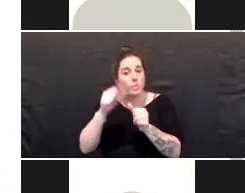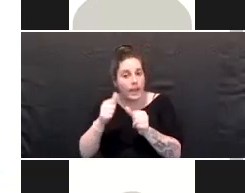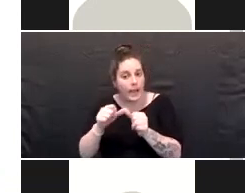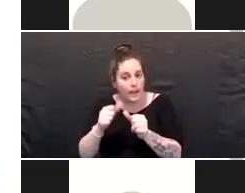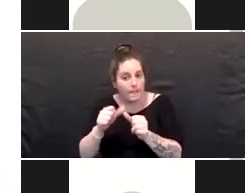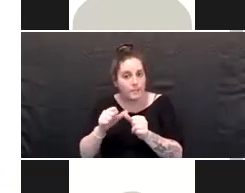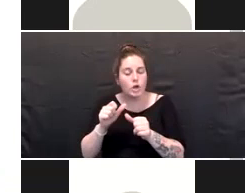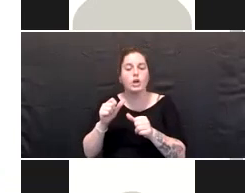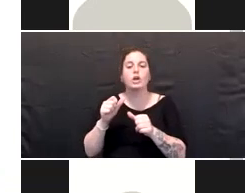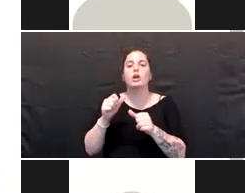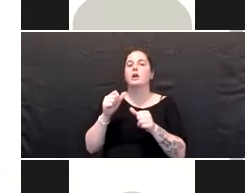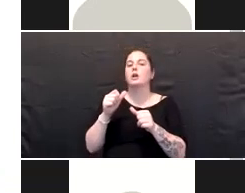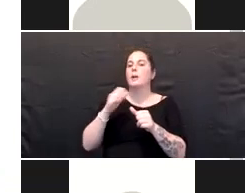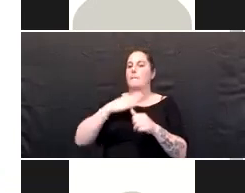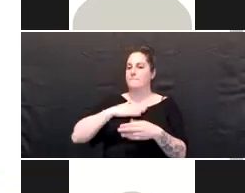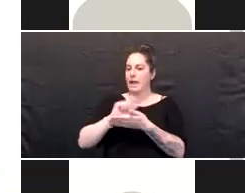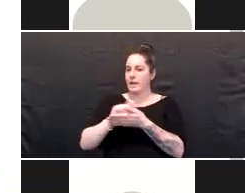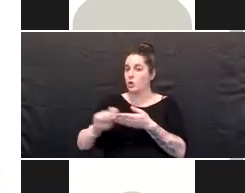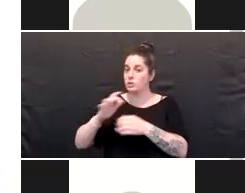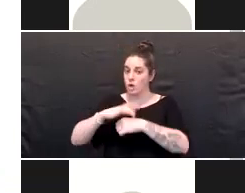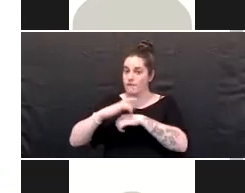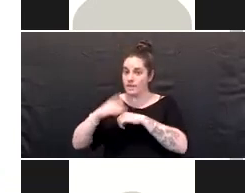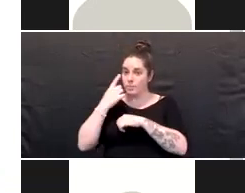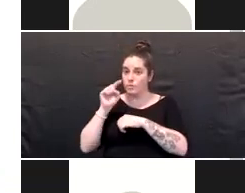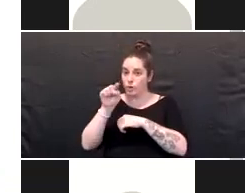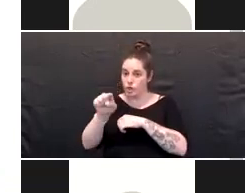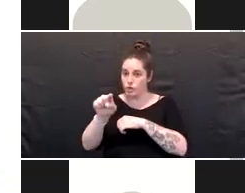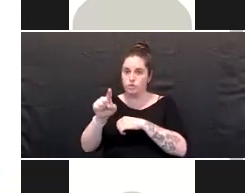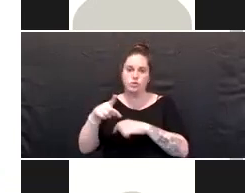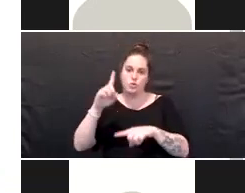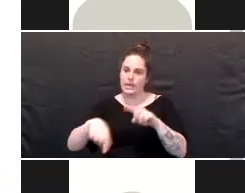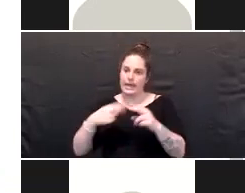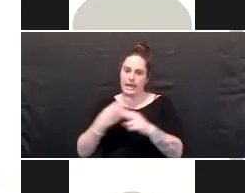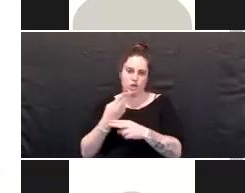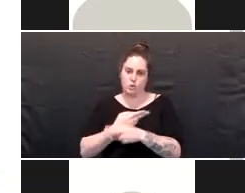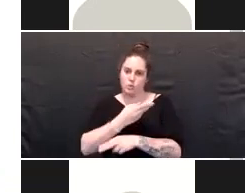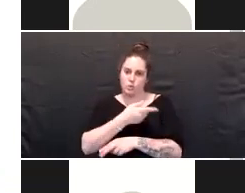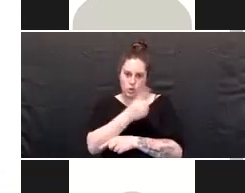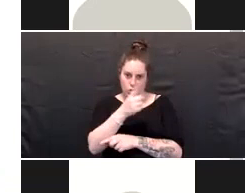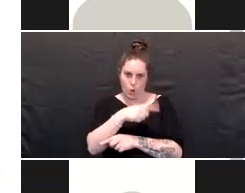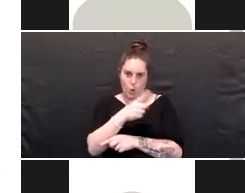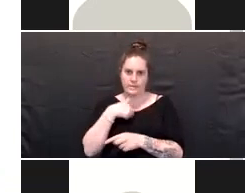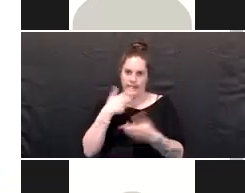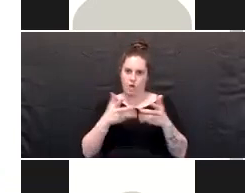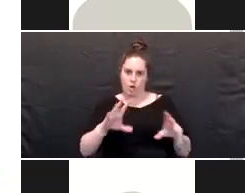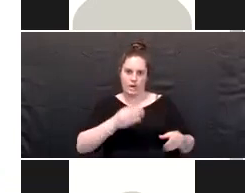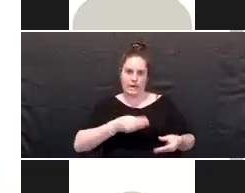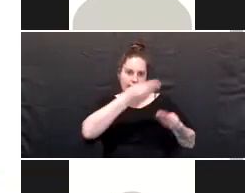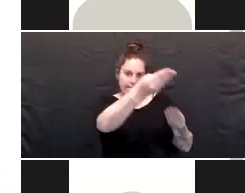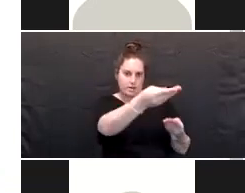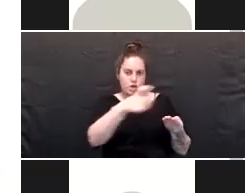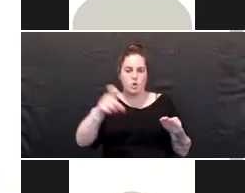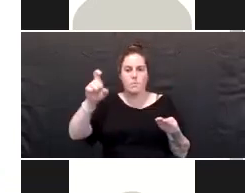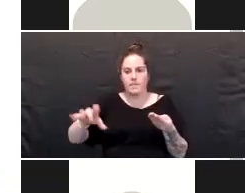you cannot use those either. Okay, so you truly have to go find your own stuff related to these topic